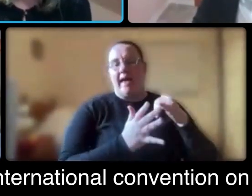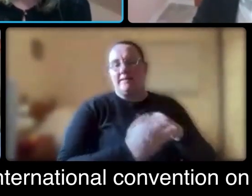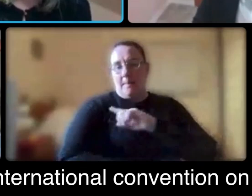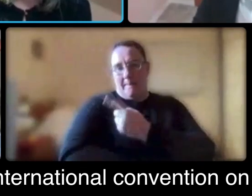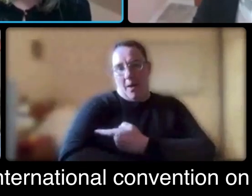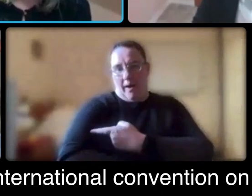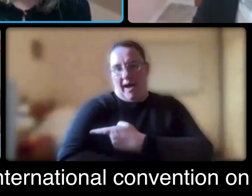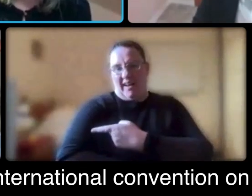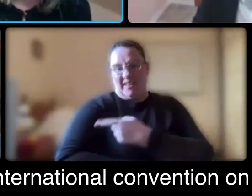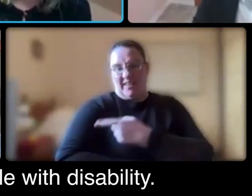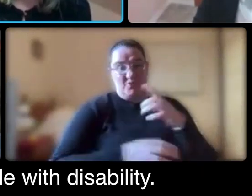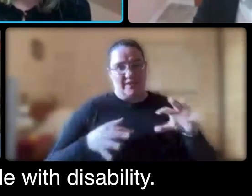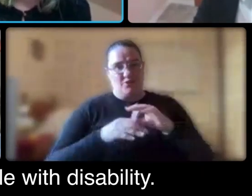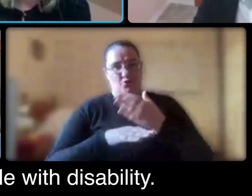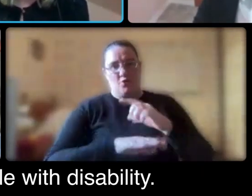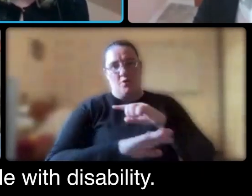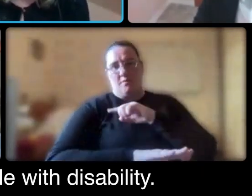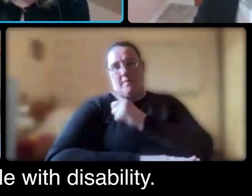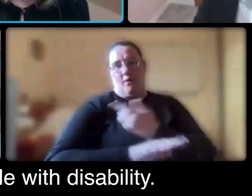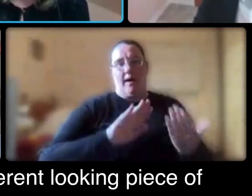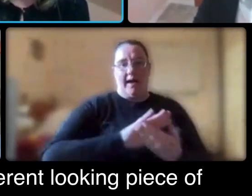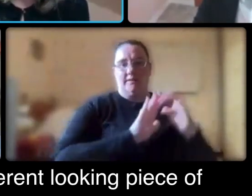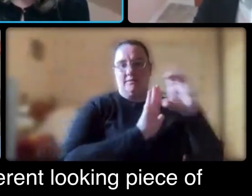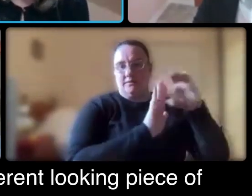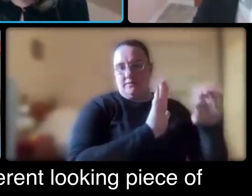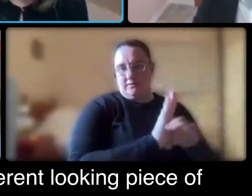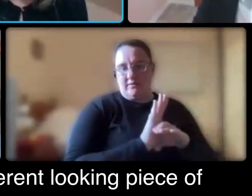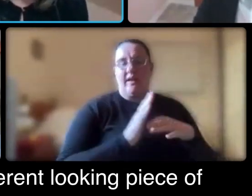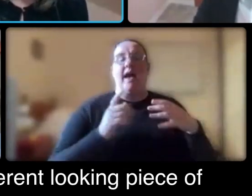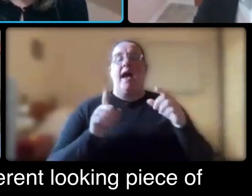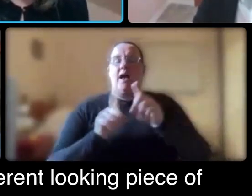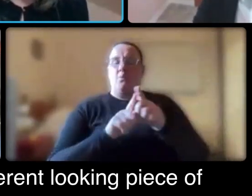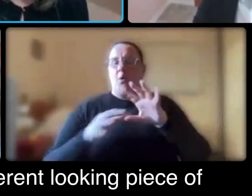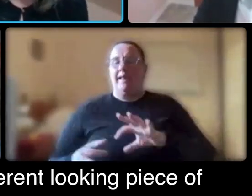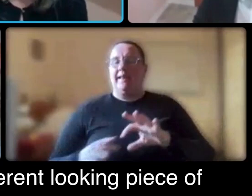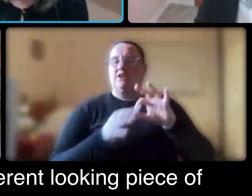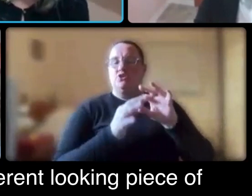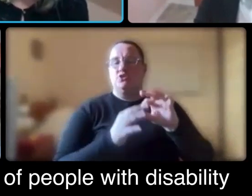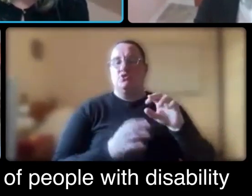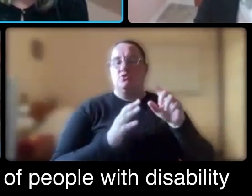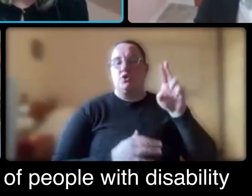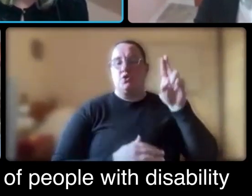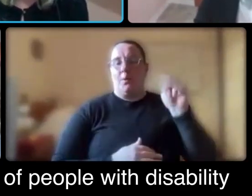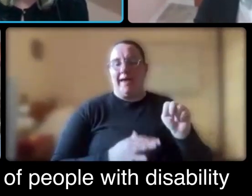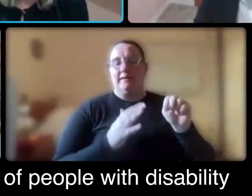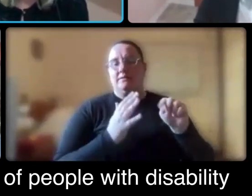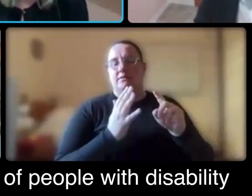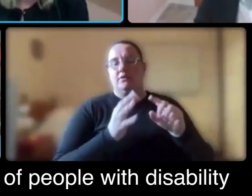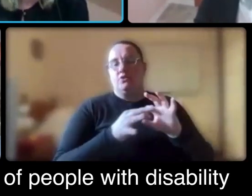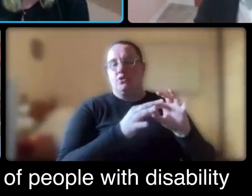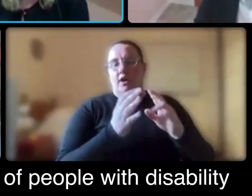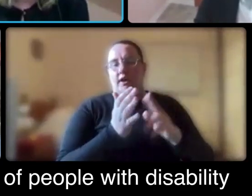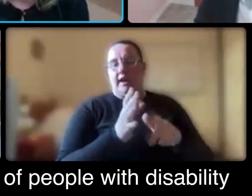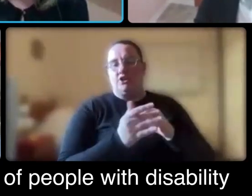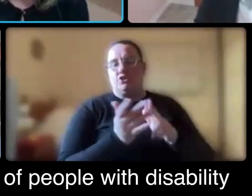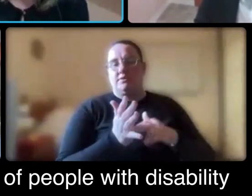the International Convention on the Rights of People with Disabilities. So it'll be a very different looking piece of legislation, and the